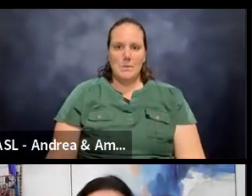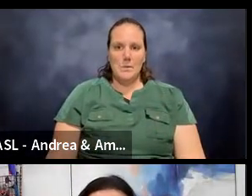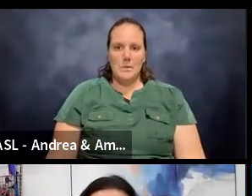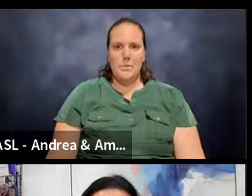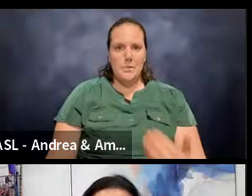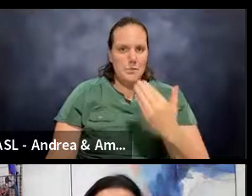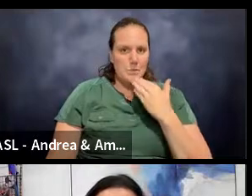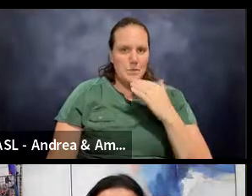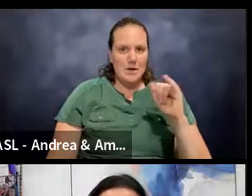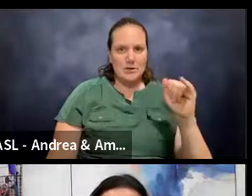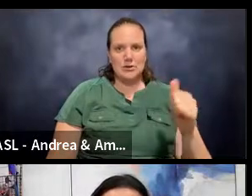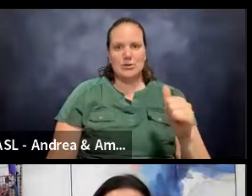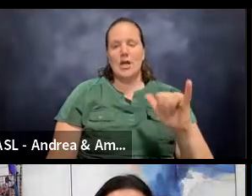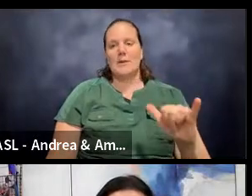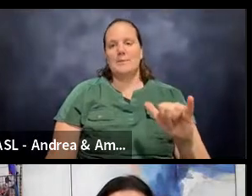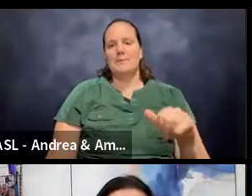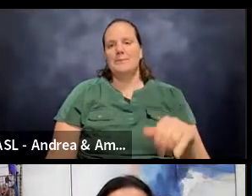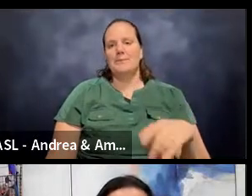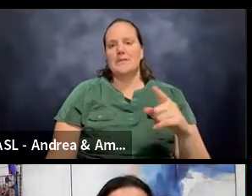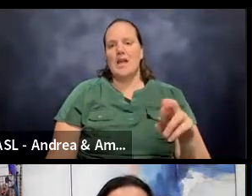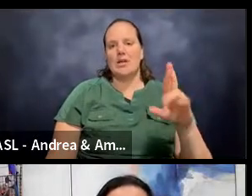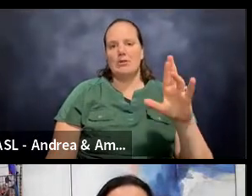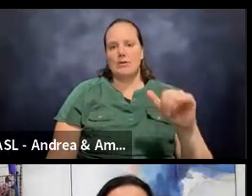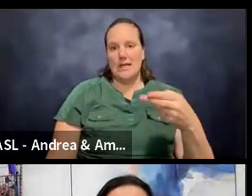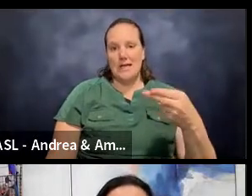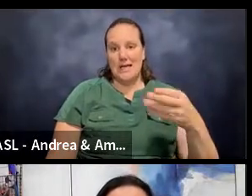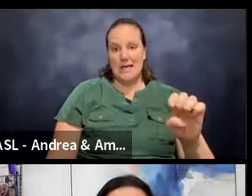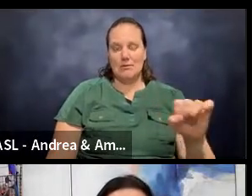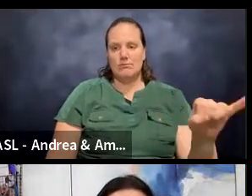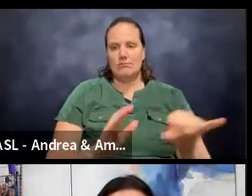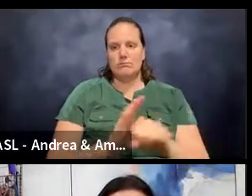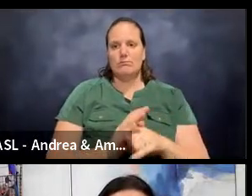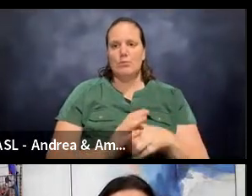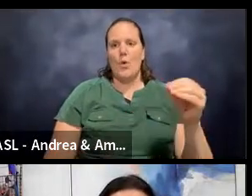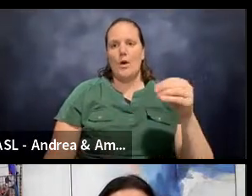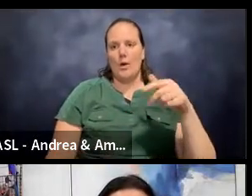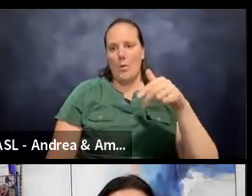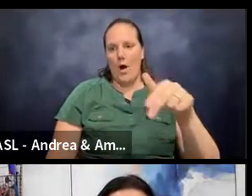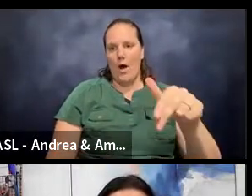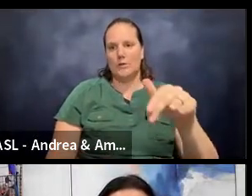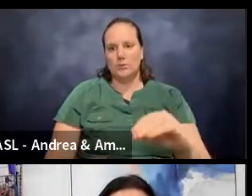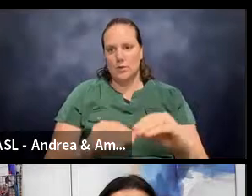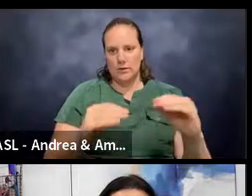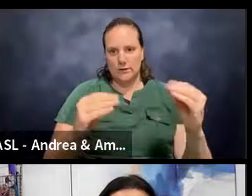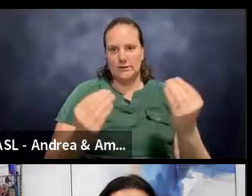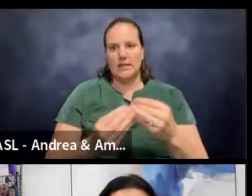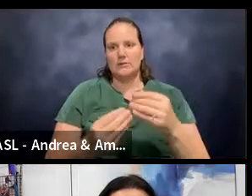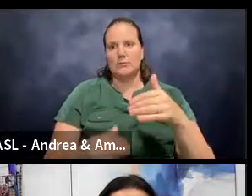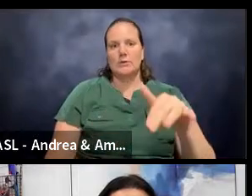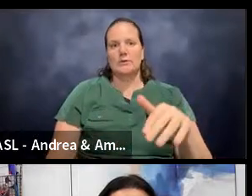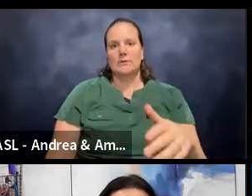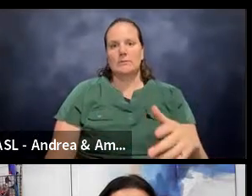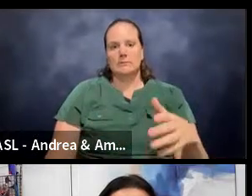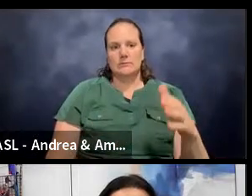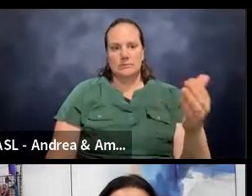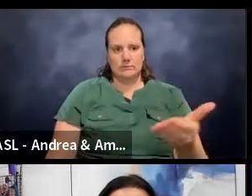you, Jay. Zachary Lauritsen, he, him. I'm at Oregon Walks, pedestrian advocacy organization, and I will pass to